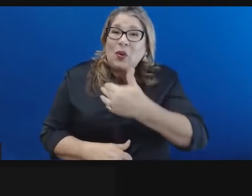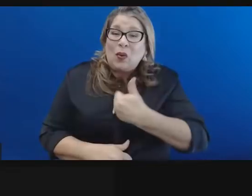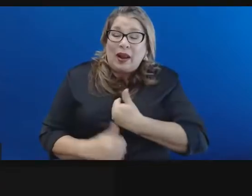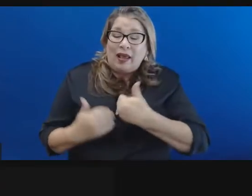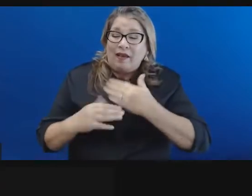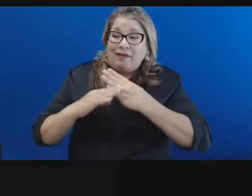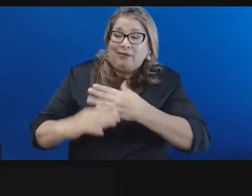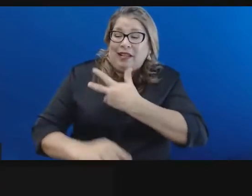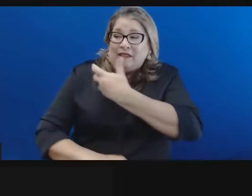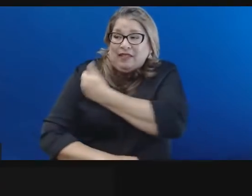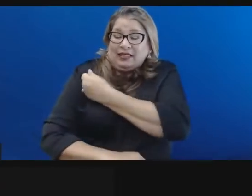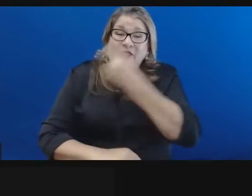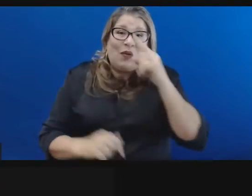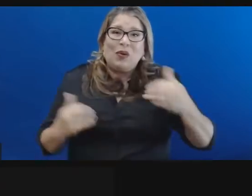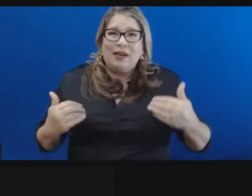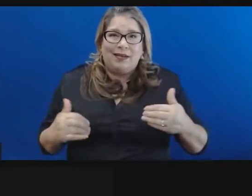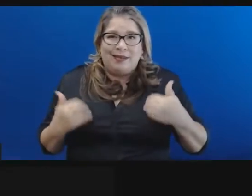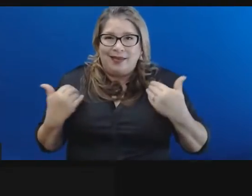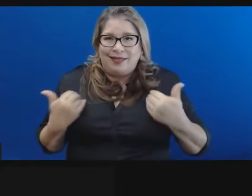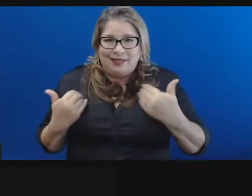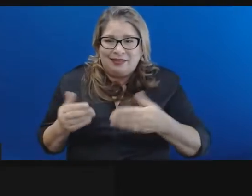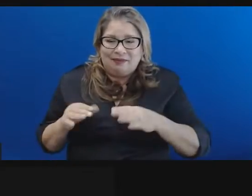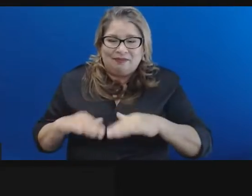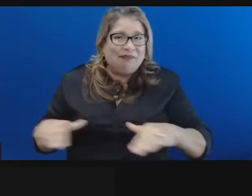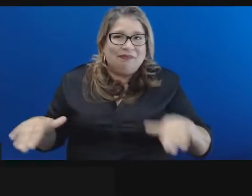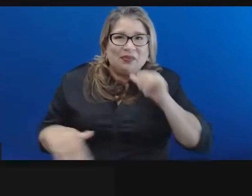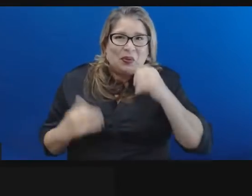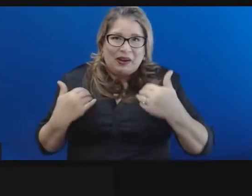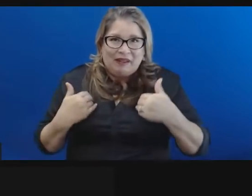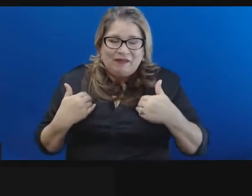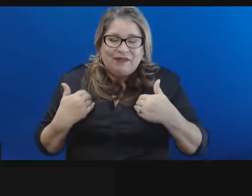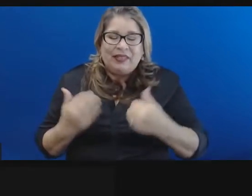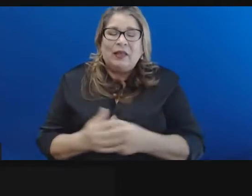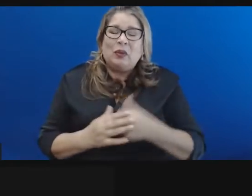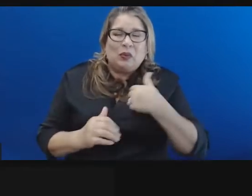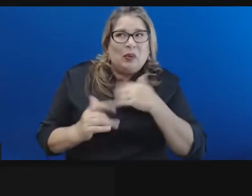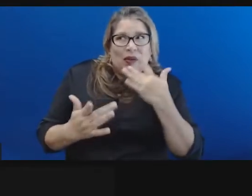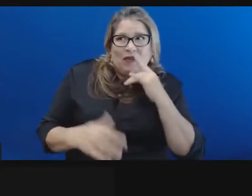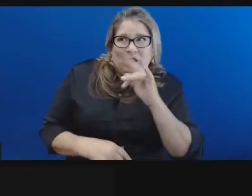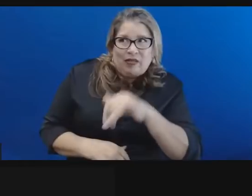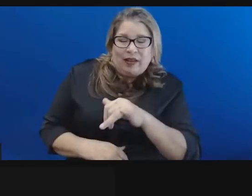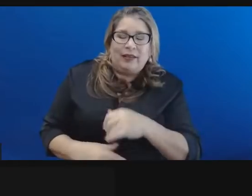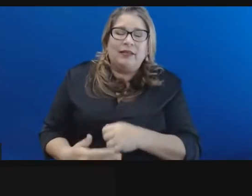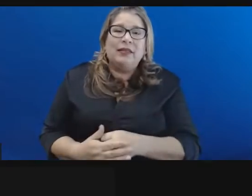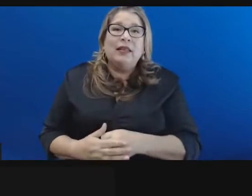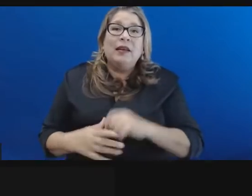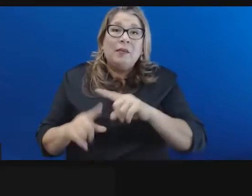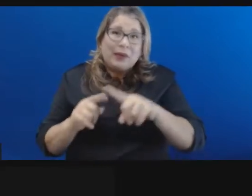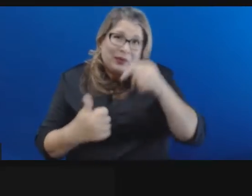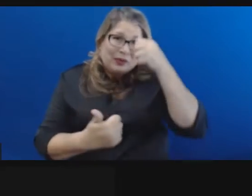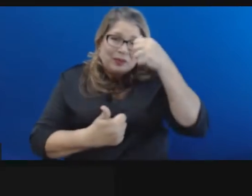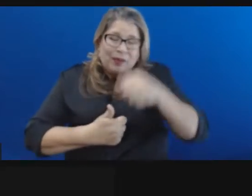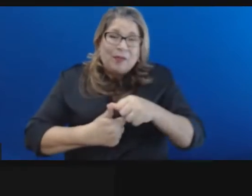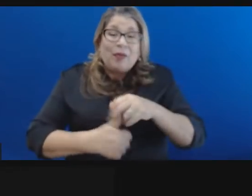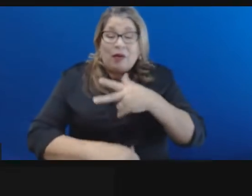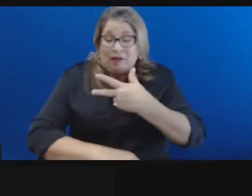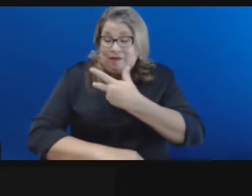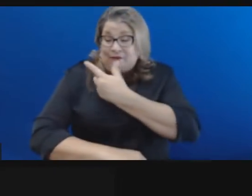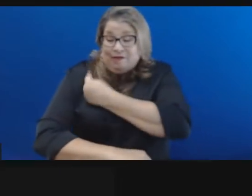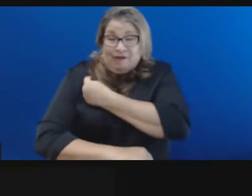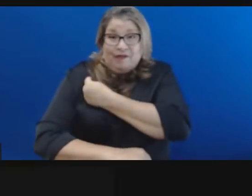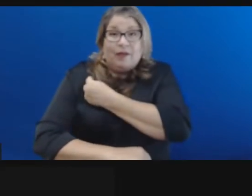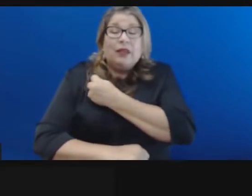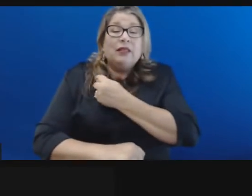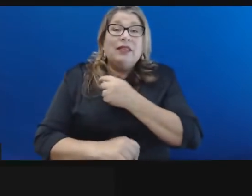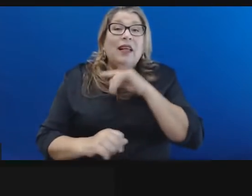await for that. And yes, vaccinations are one of the tools, but not the only tool that creates a safer